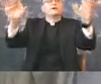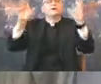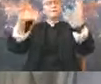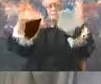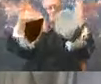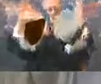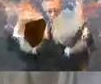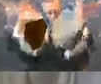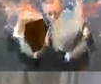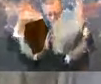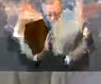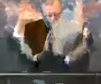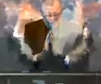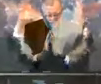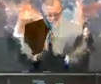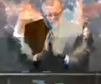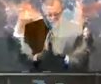Amen.